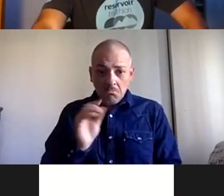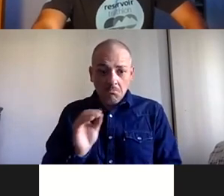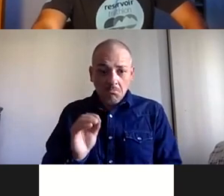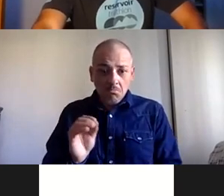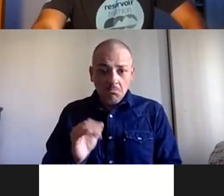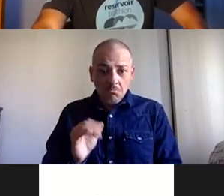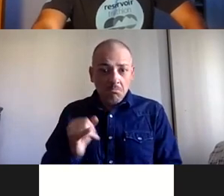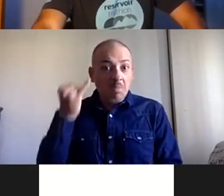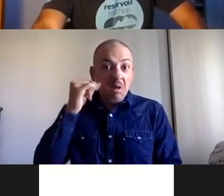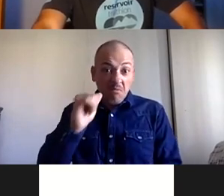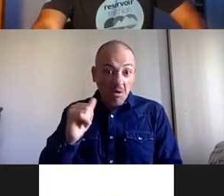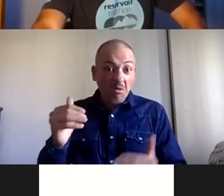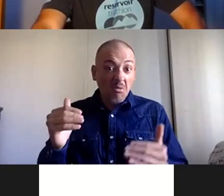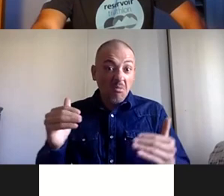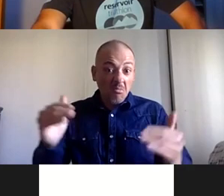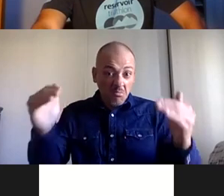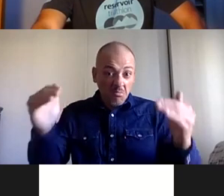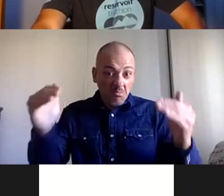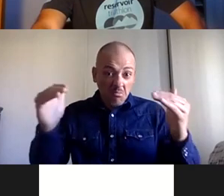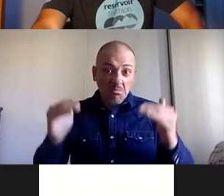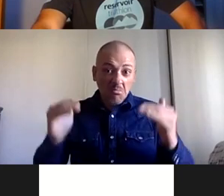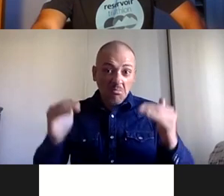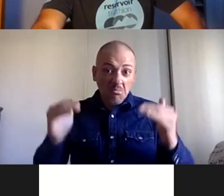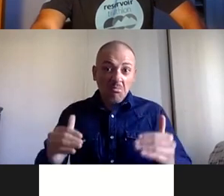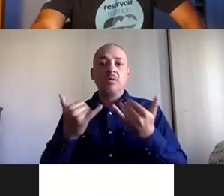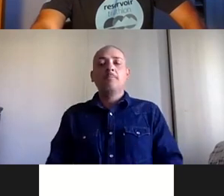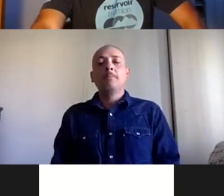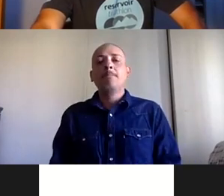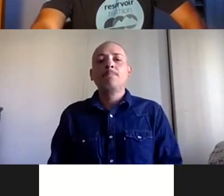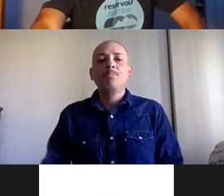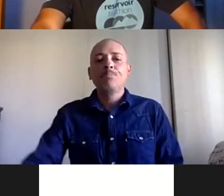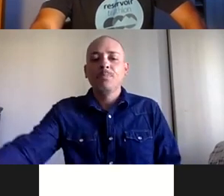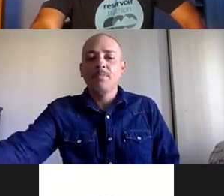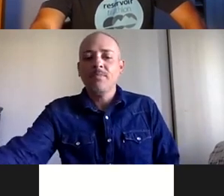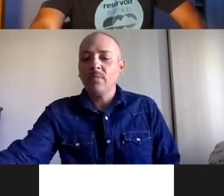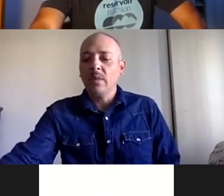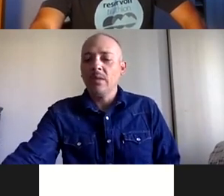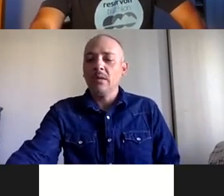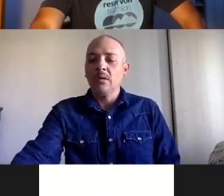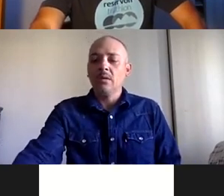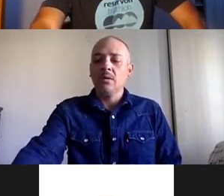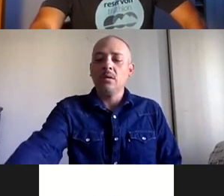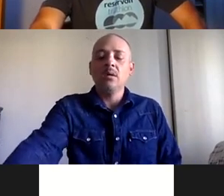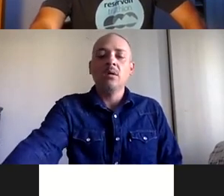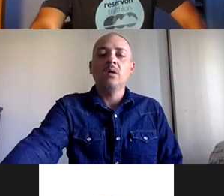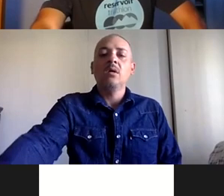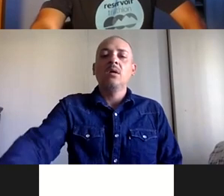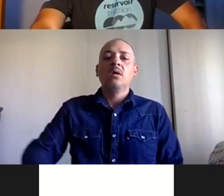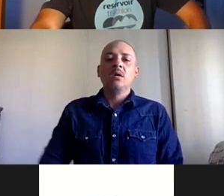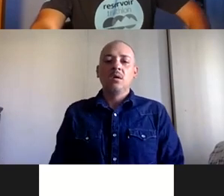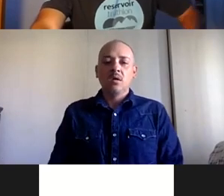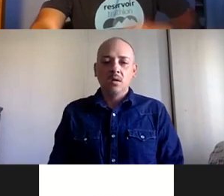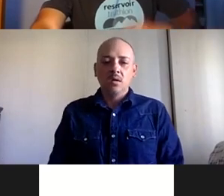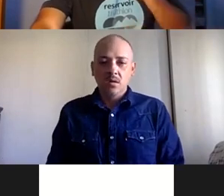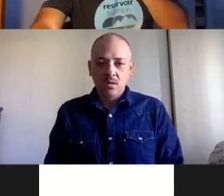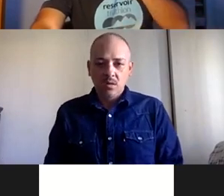If not, we can go to the next slide. So we can see what would be some sort of terms